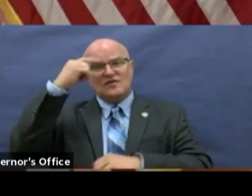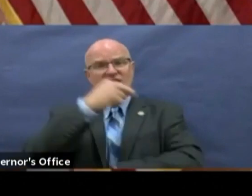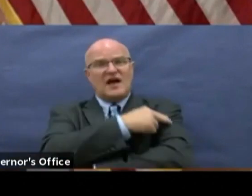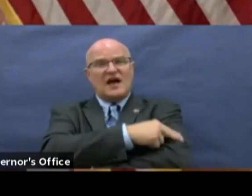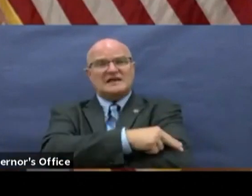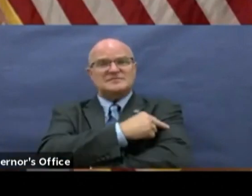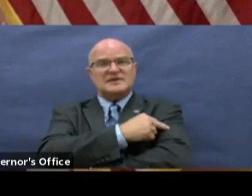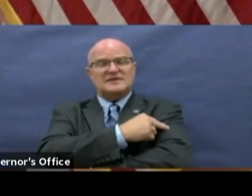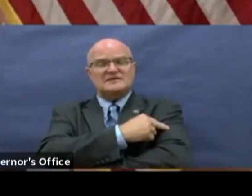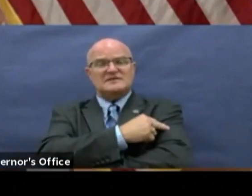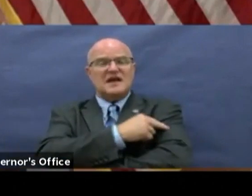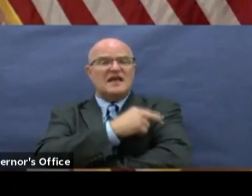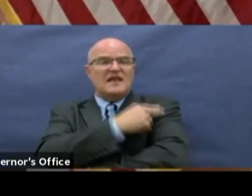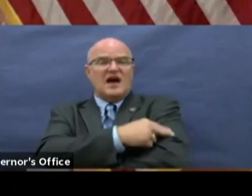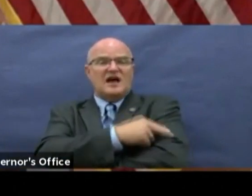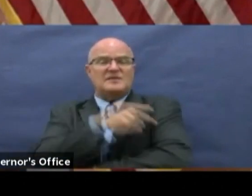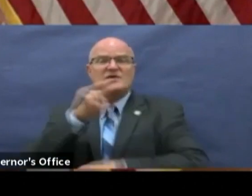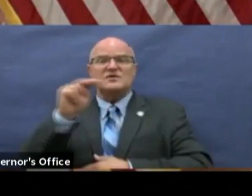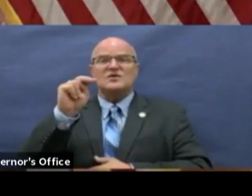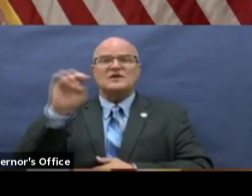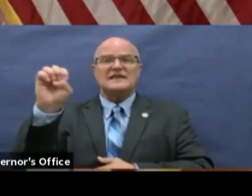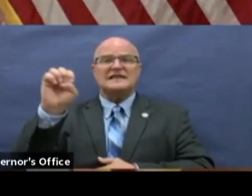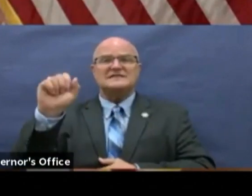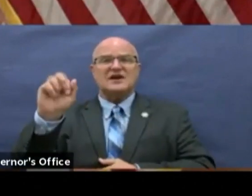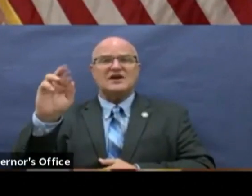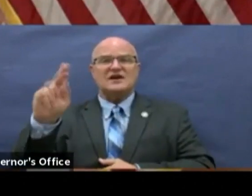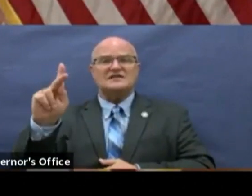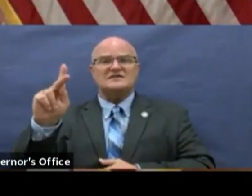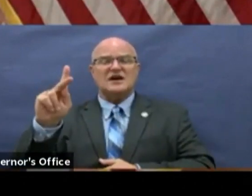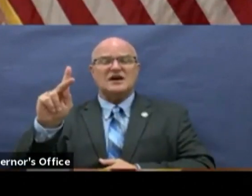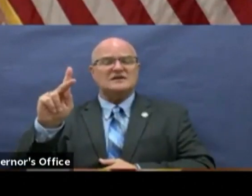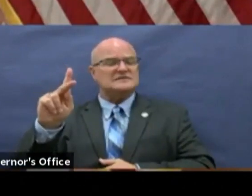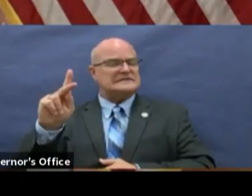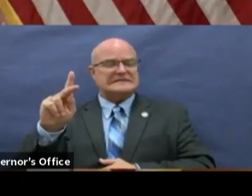I mean, the hospitals in Northeast Arkansas, it's